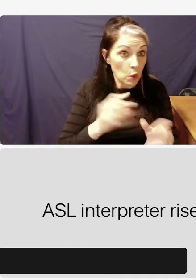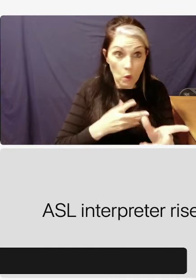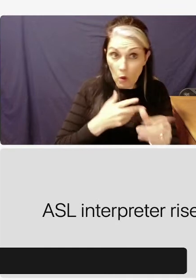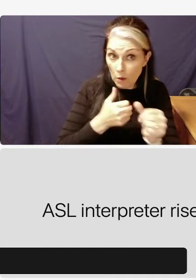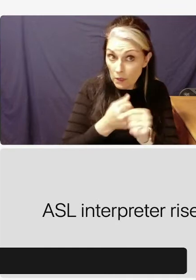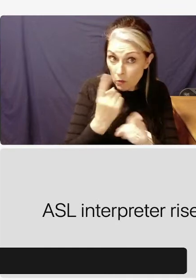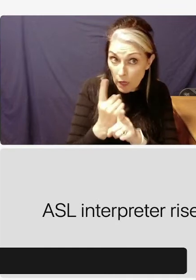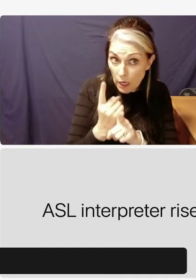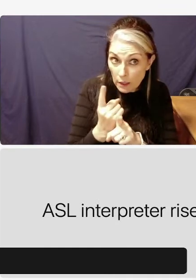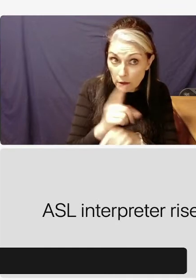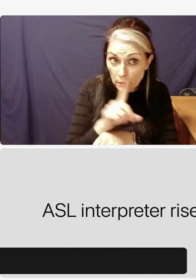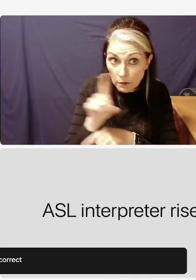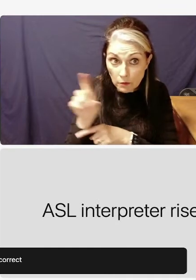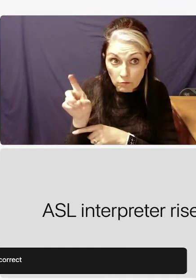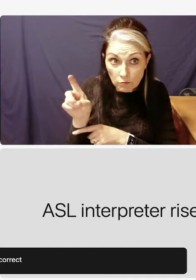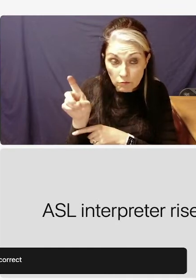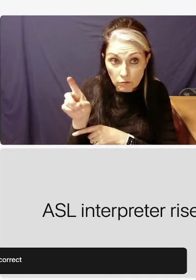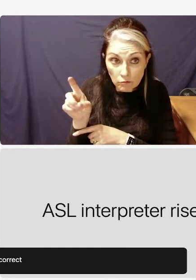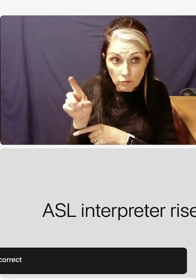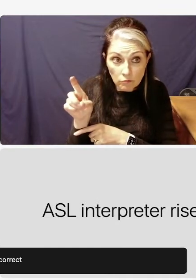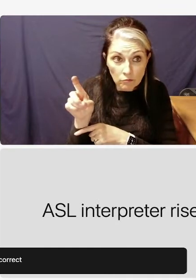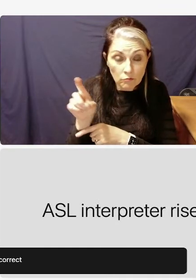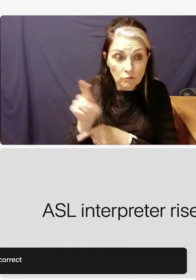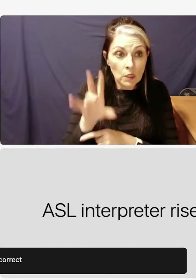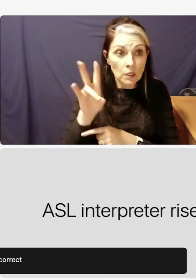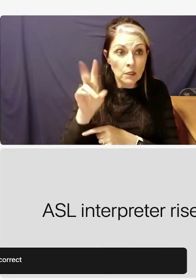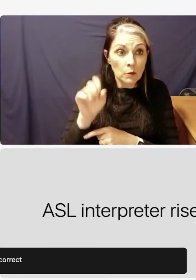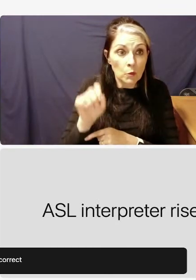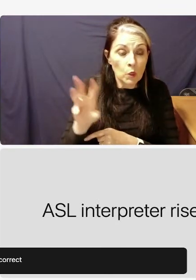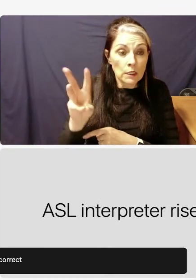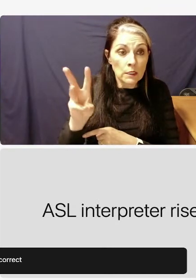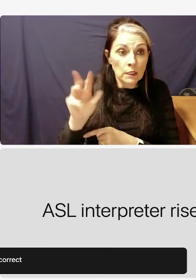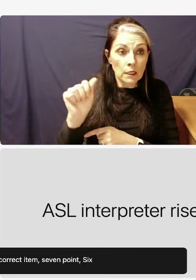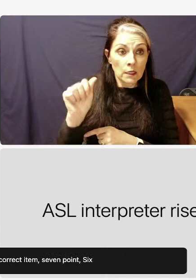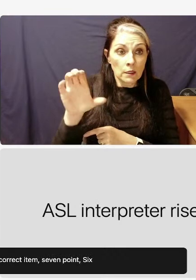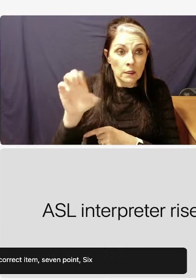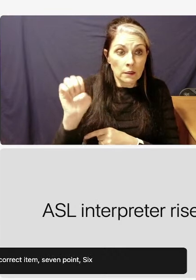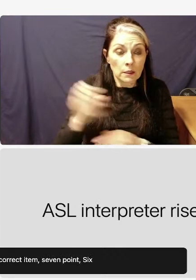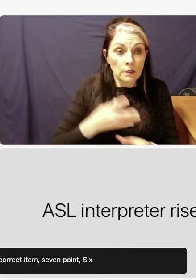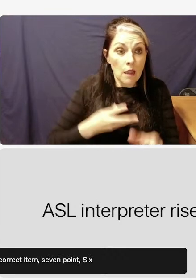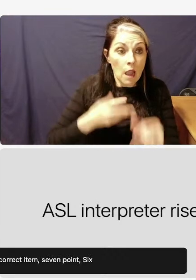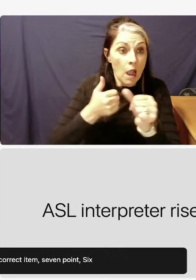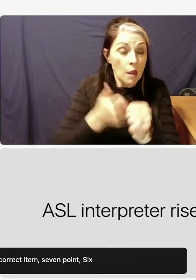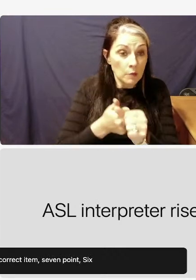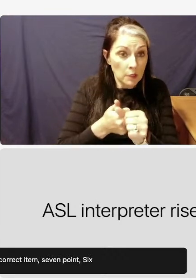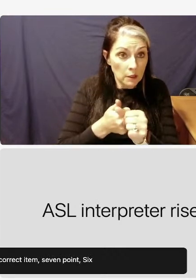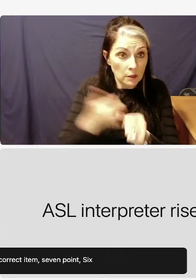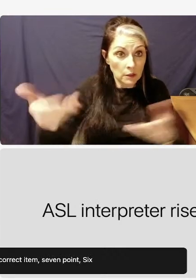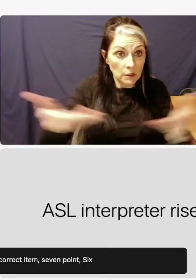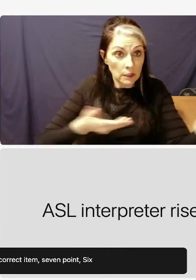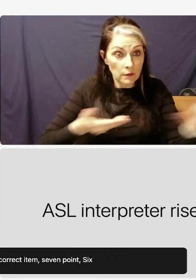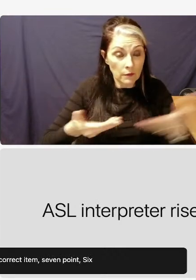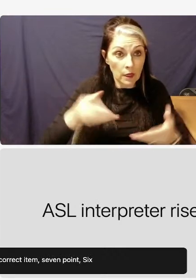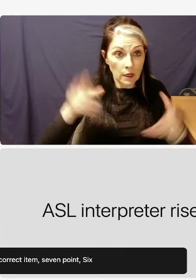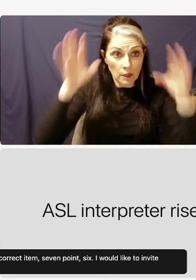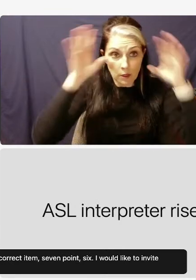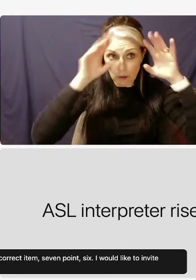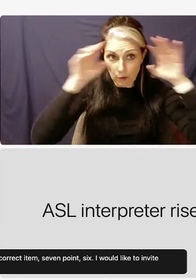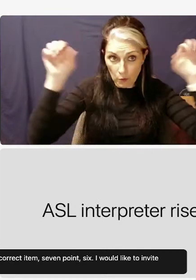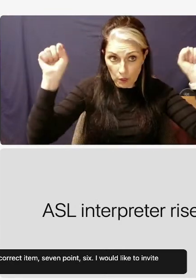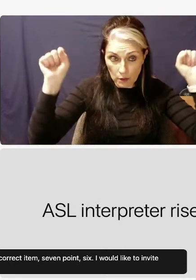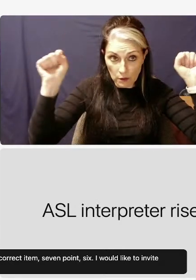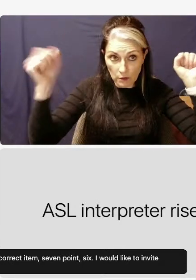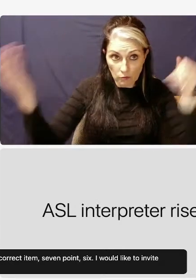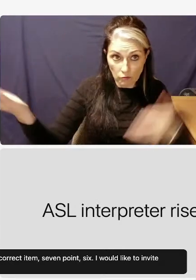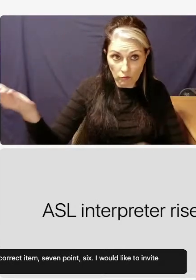correct item 7.6 ace update i would like to invite president to present to